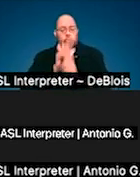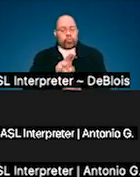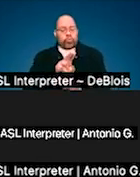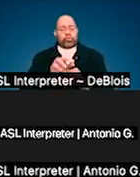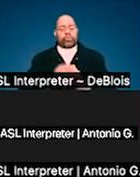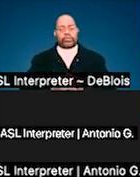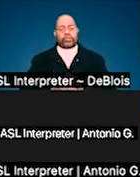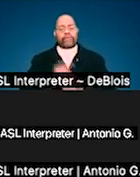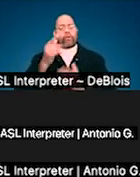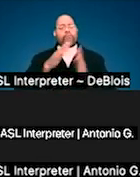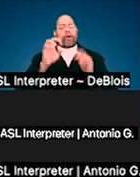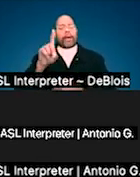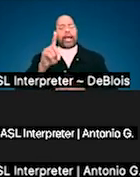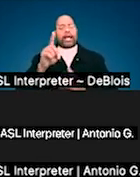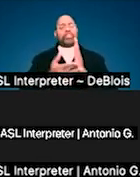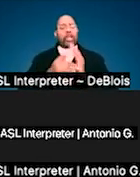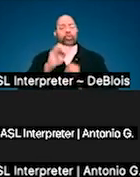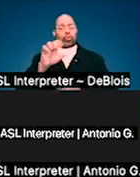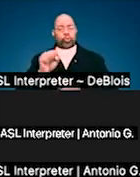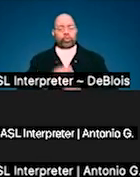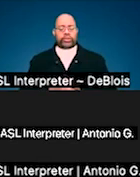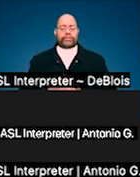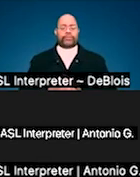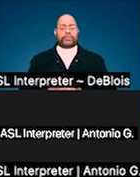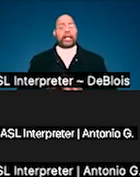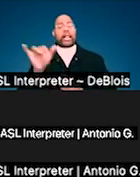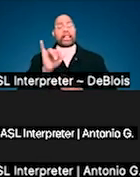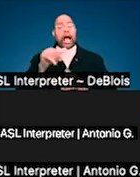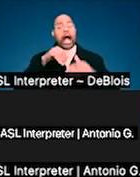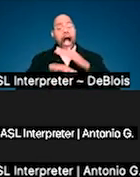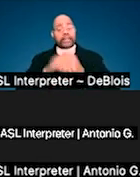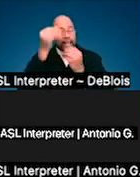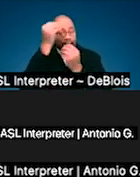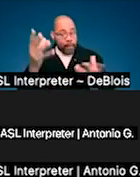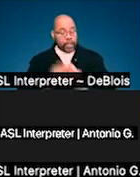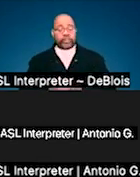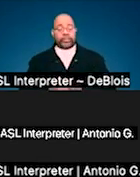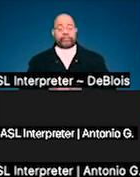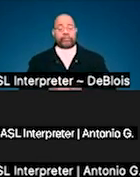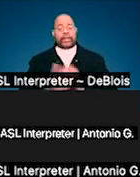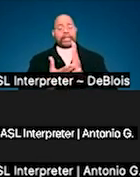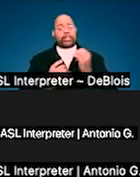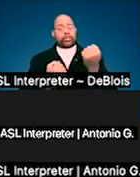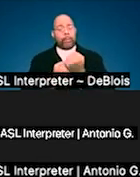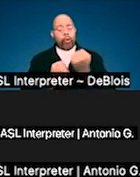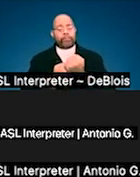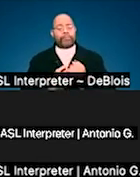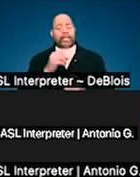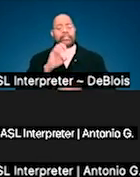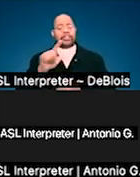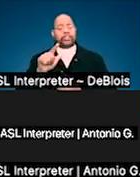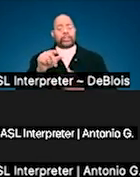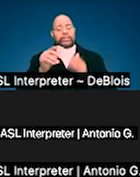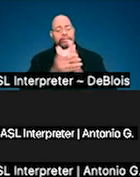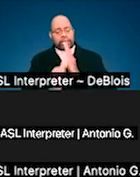of broadband or technology tools, such as access to information, technical support, and digital